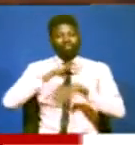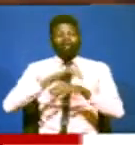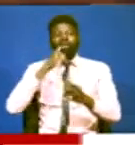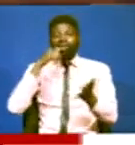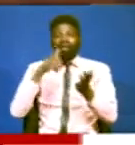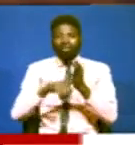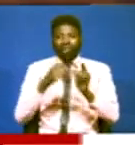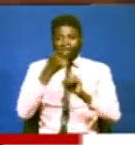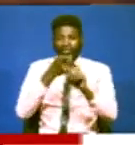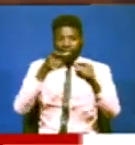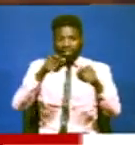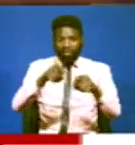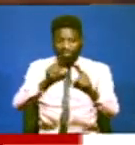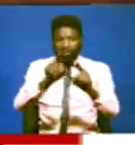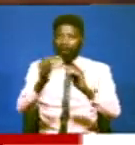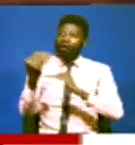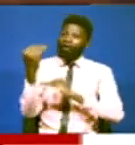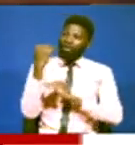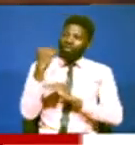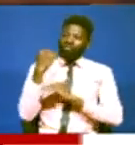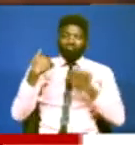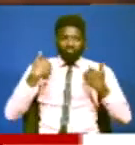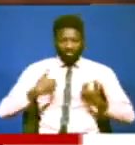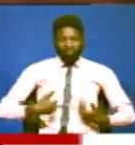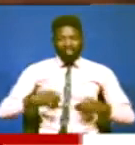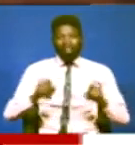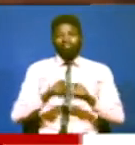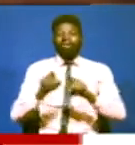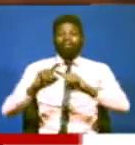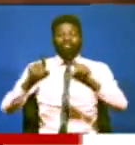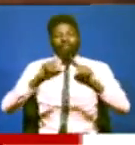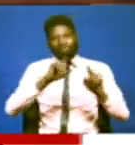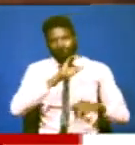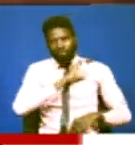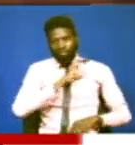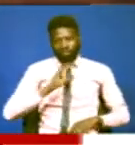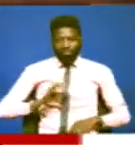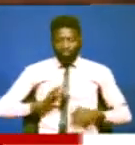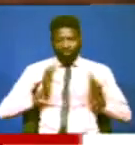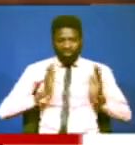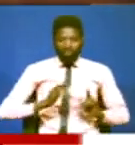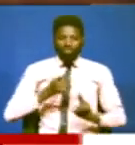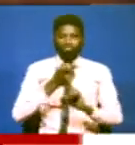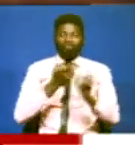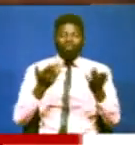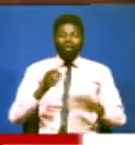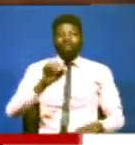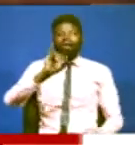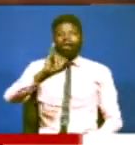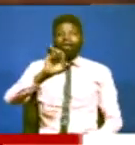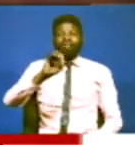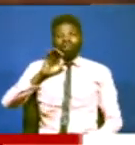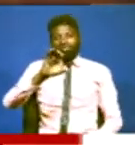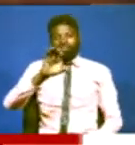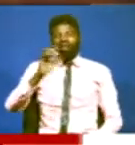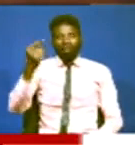requesting I and other commissioners from the IEBC to come and be witnesses in these